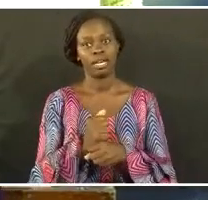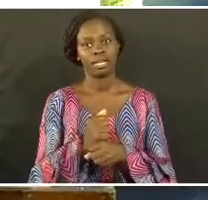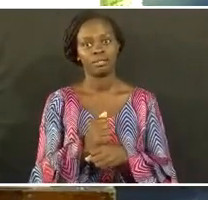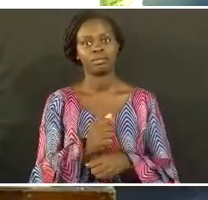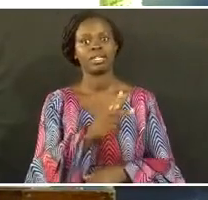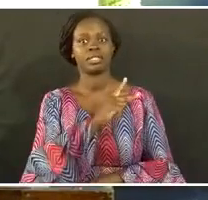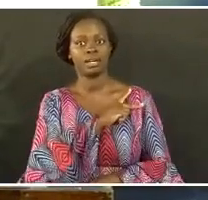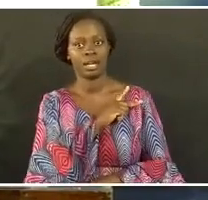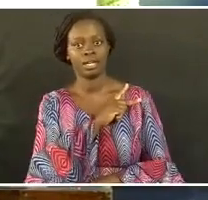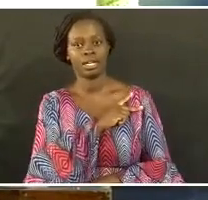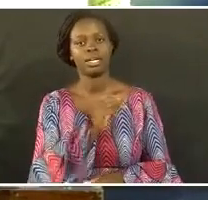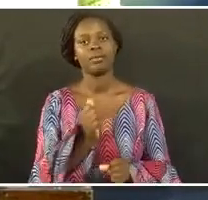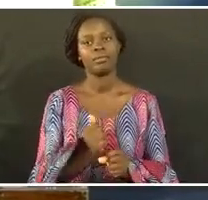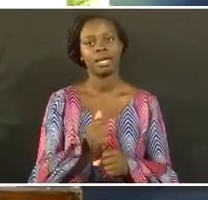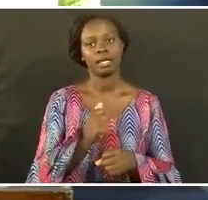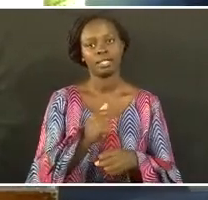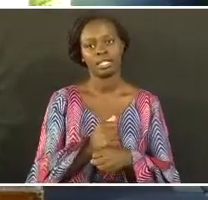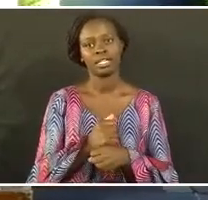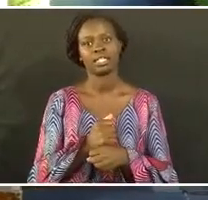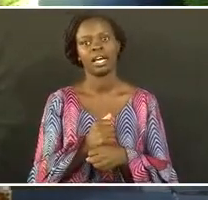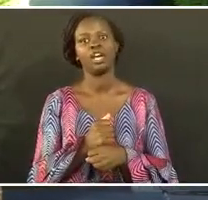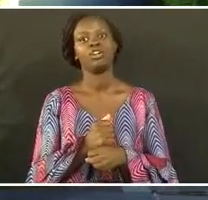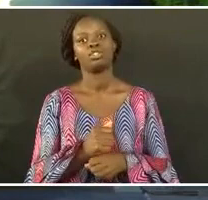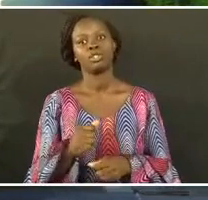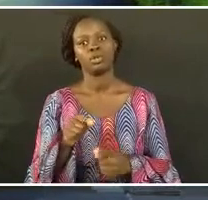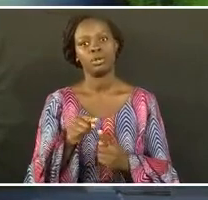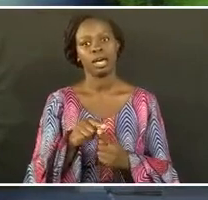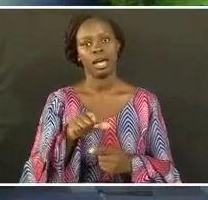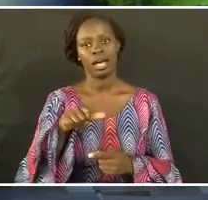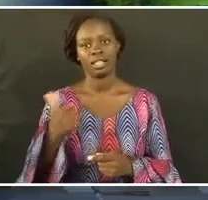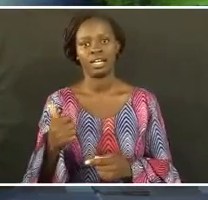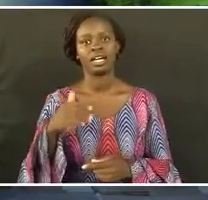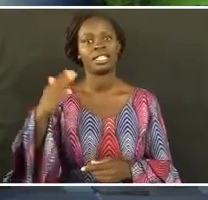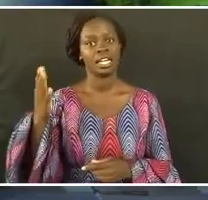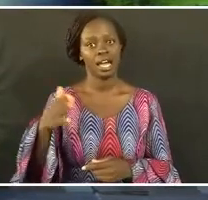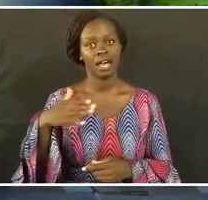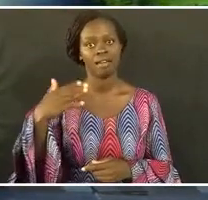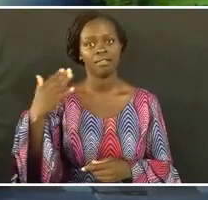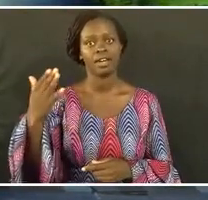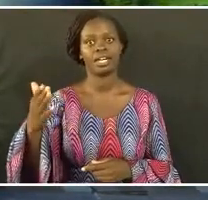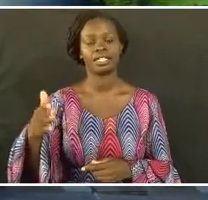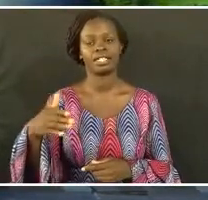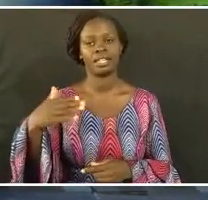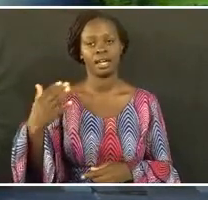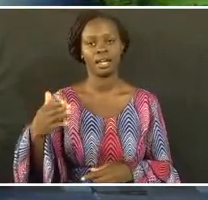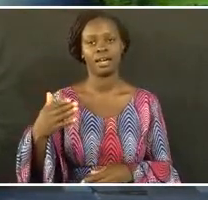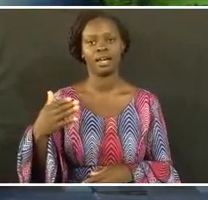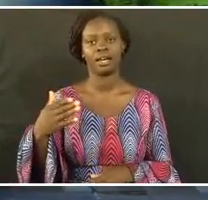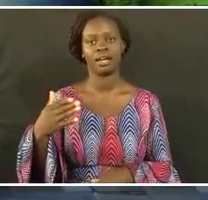It helps us mind, it makes us kind to others every